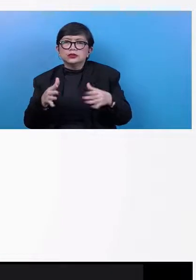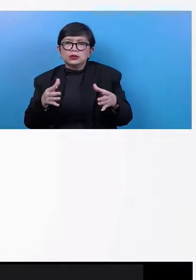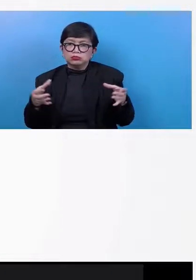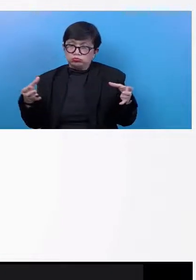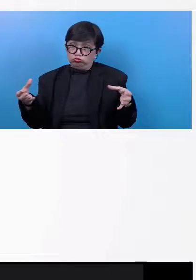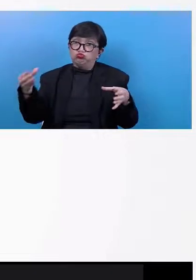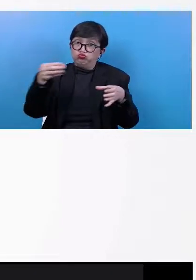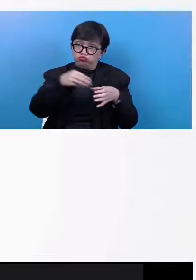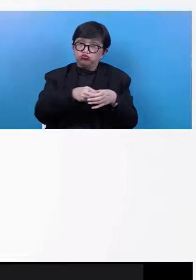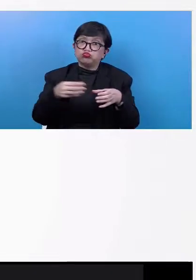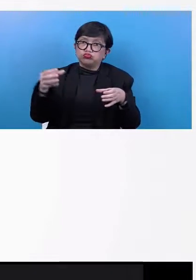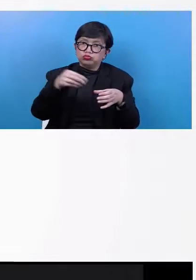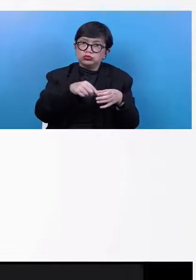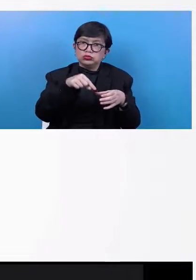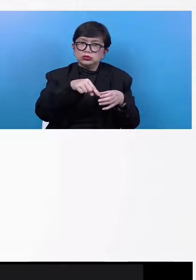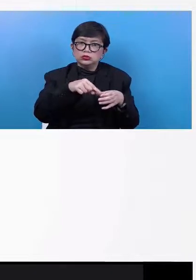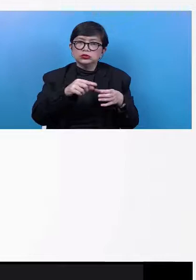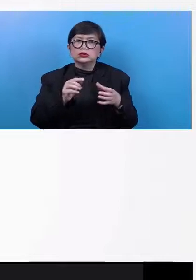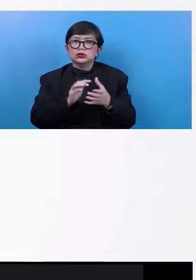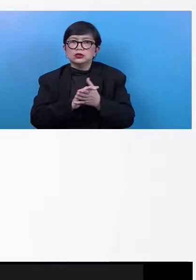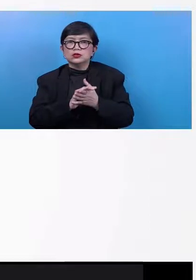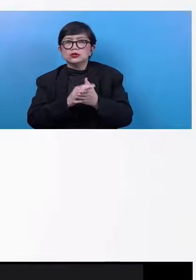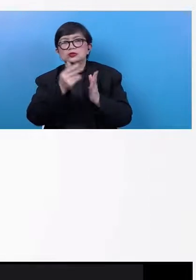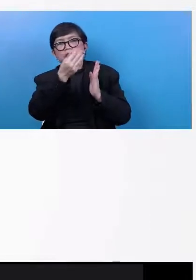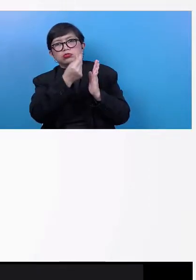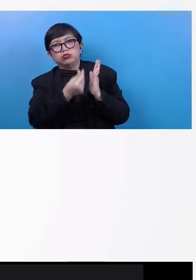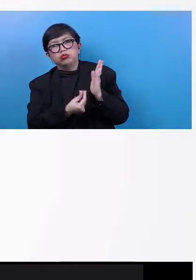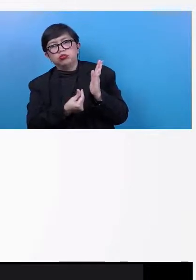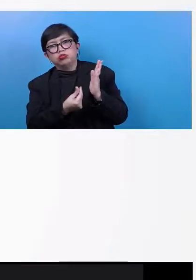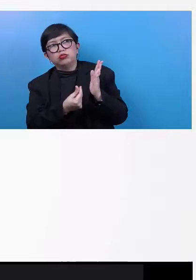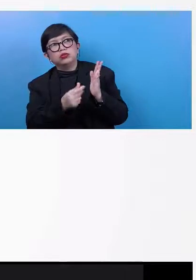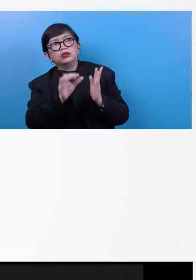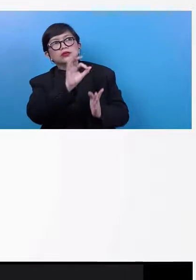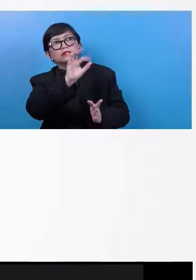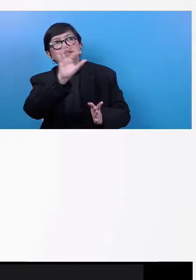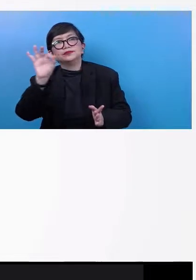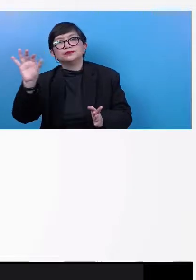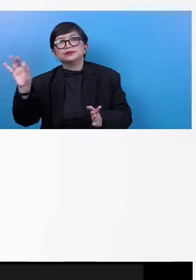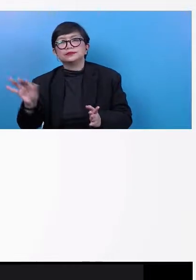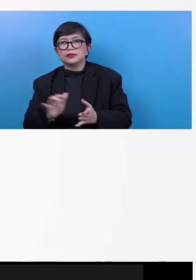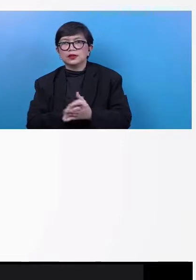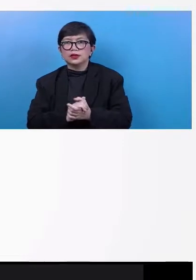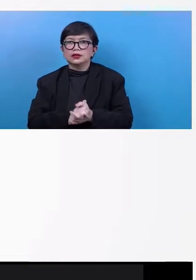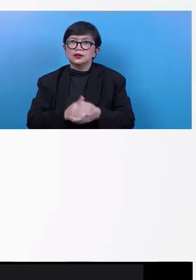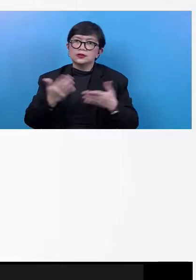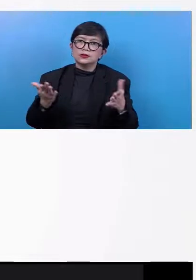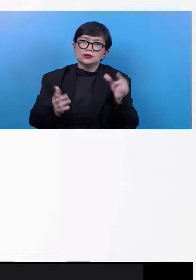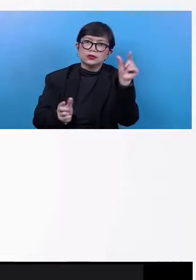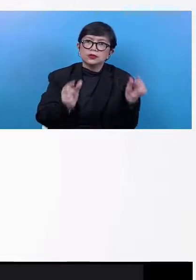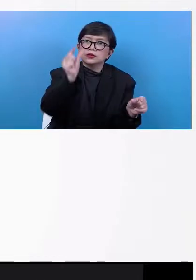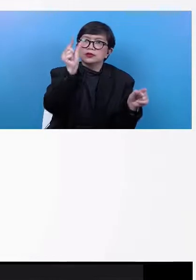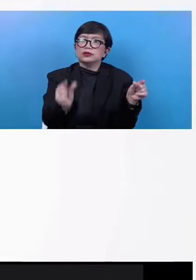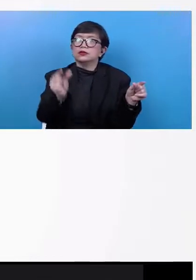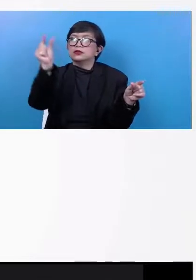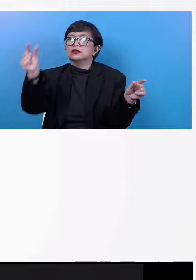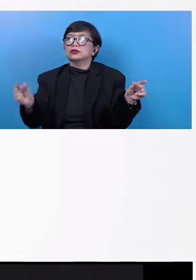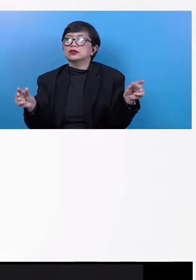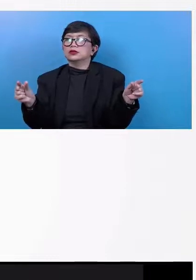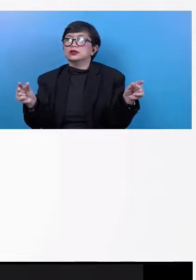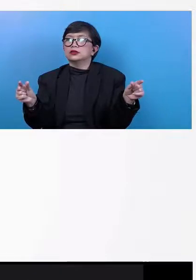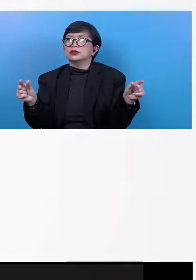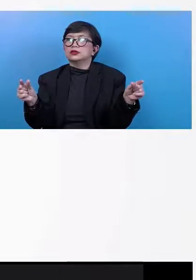infrastructure system, a financial system, or even the human body, from an individual up to a supranational